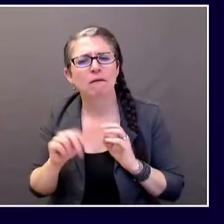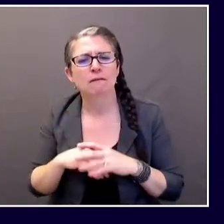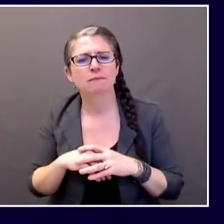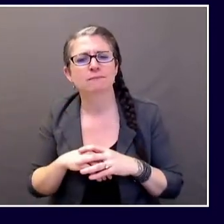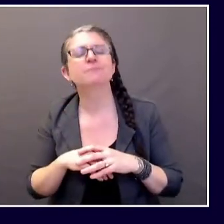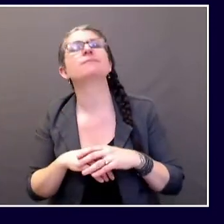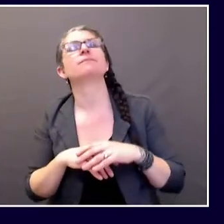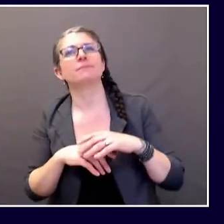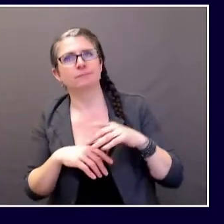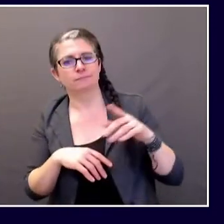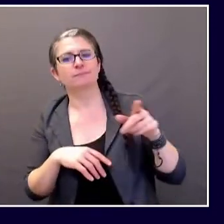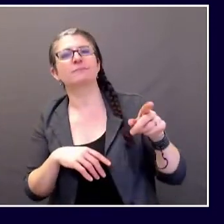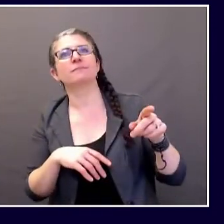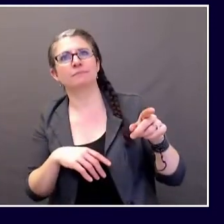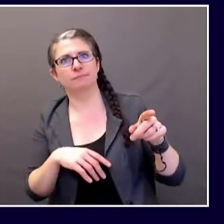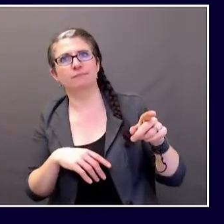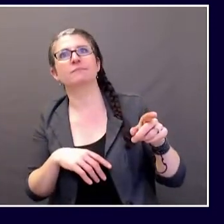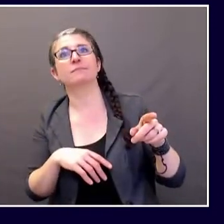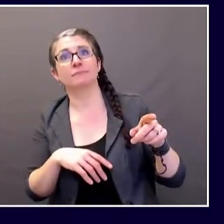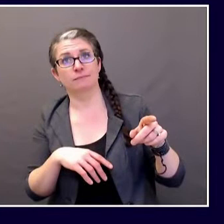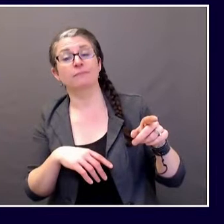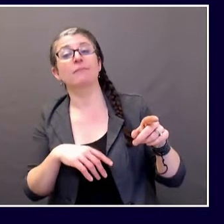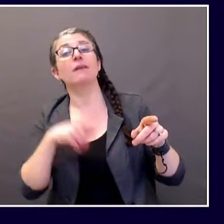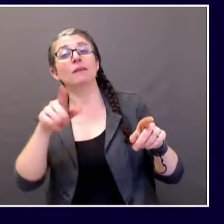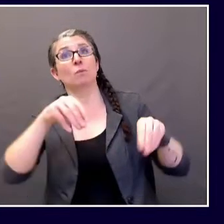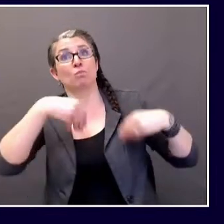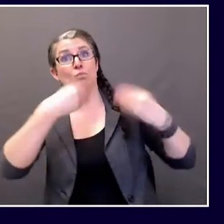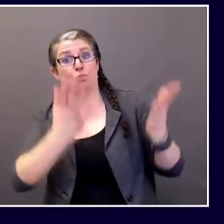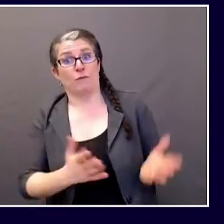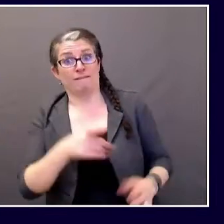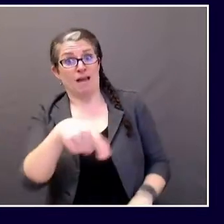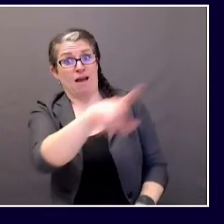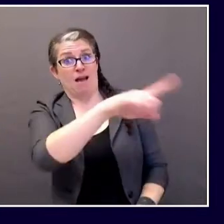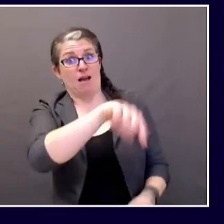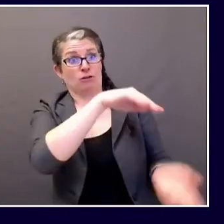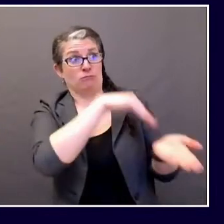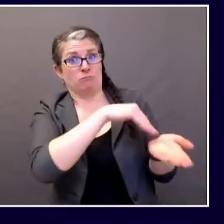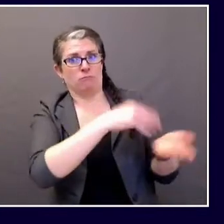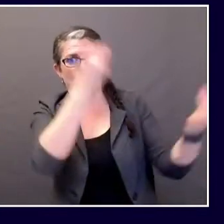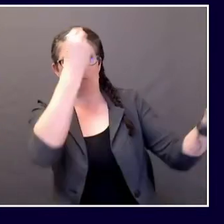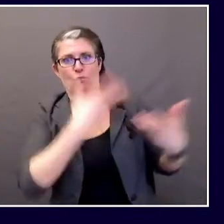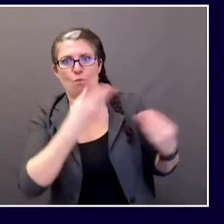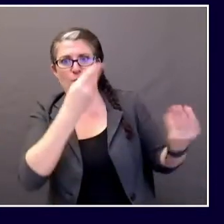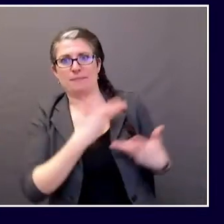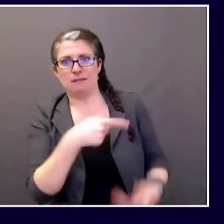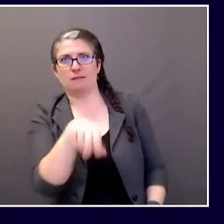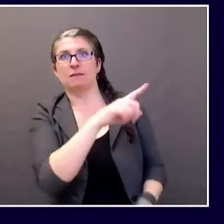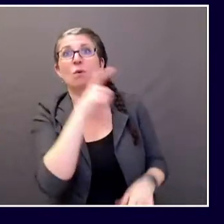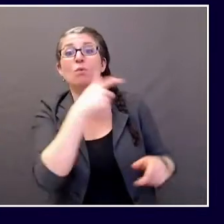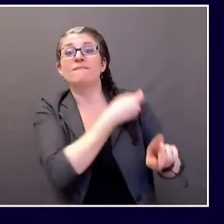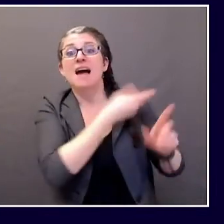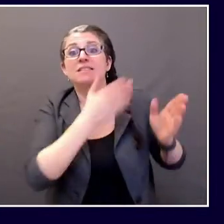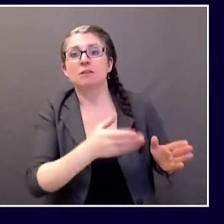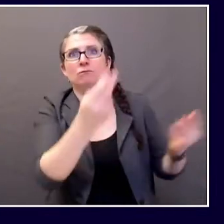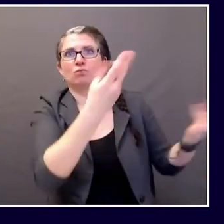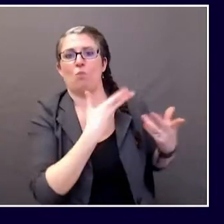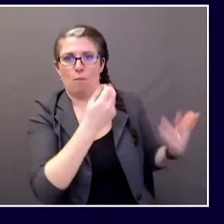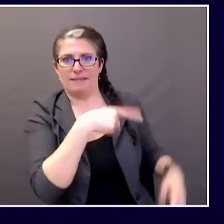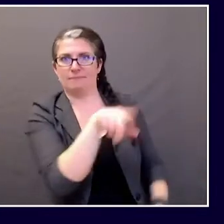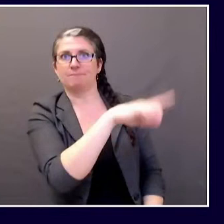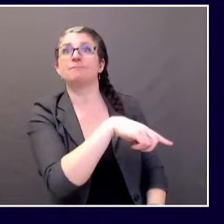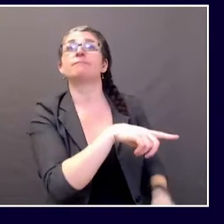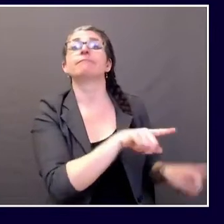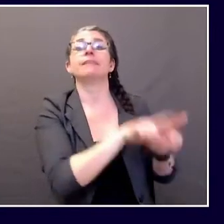other states. I think it's important to note that the medical officers at the two largest health systems in the